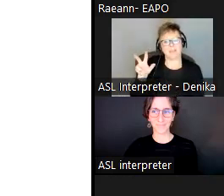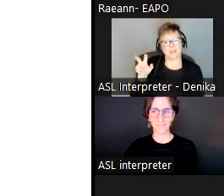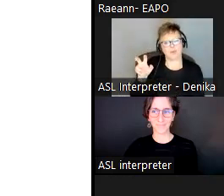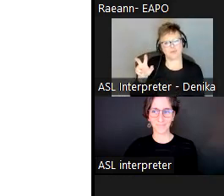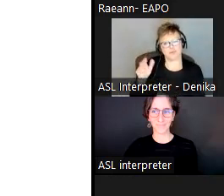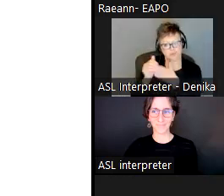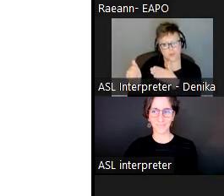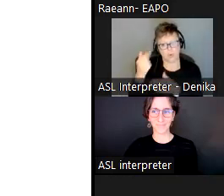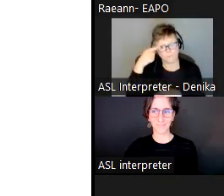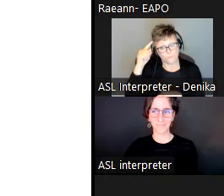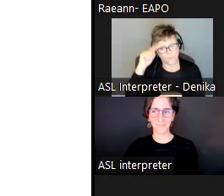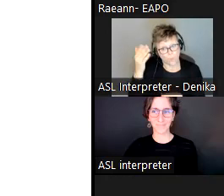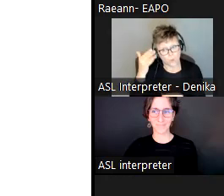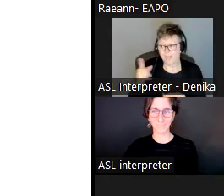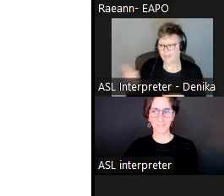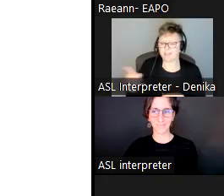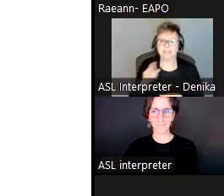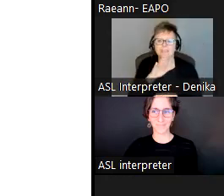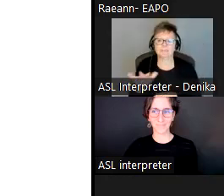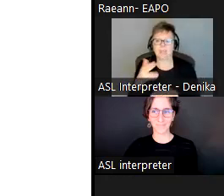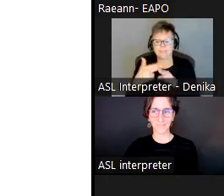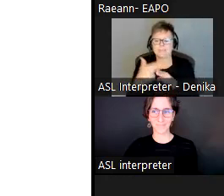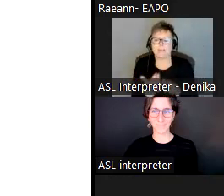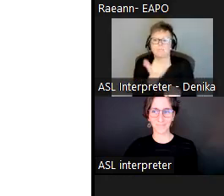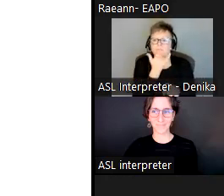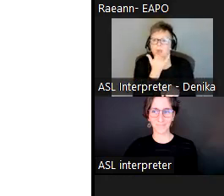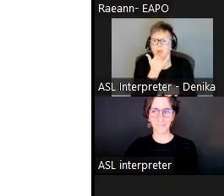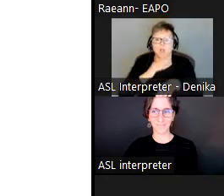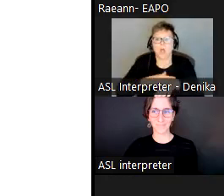they misspelled her name on the big check.